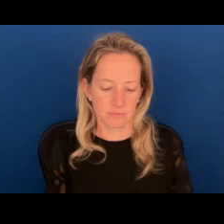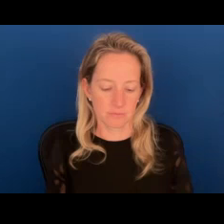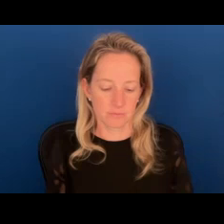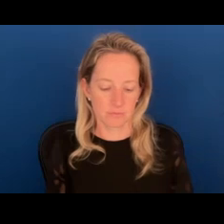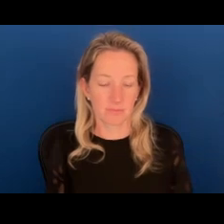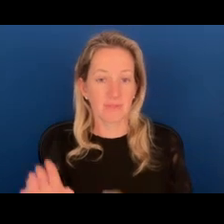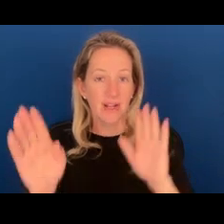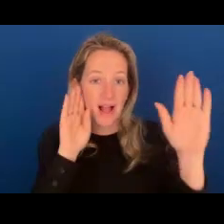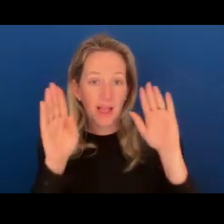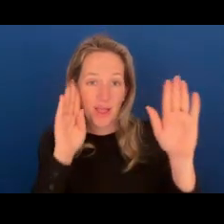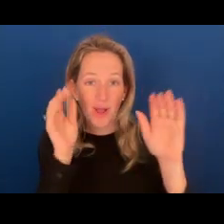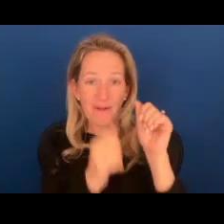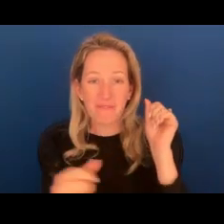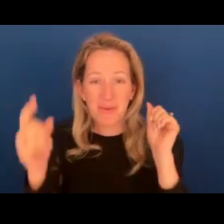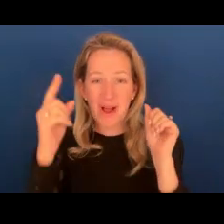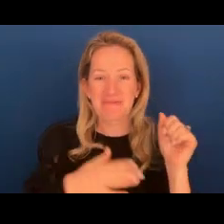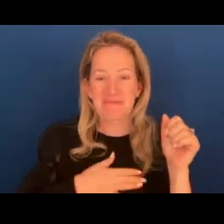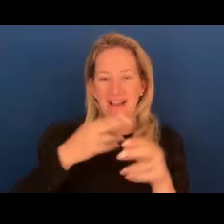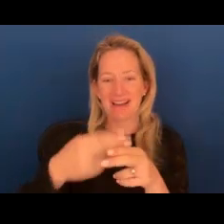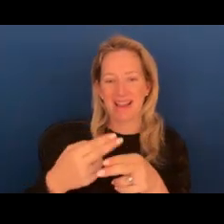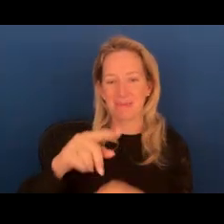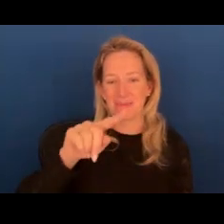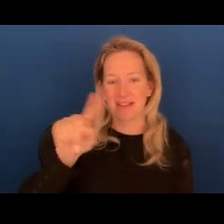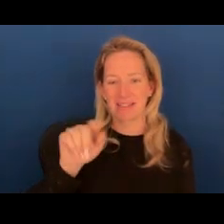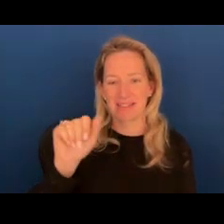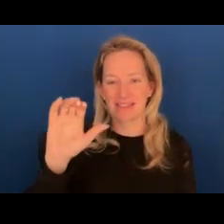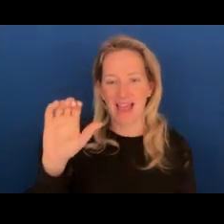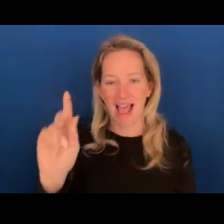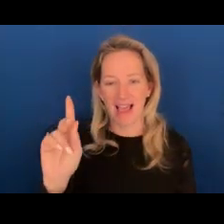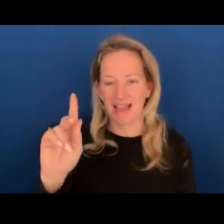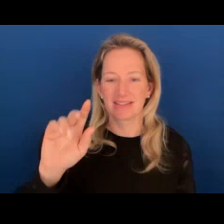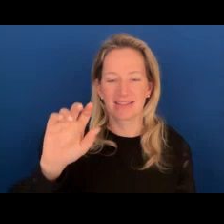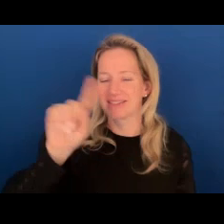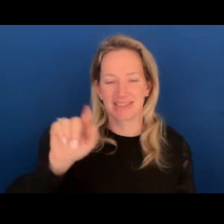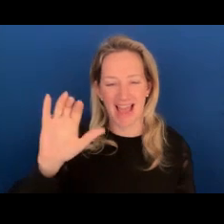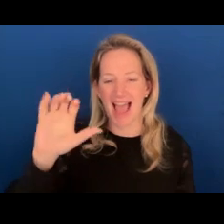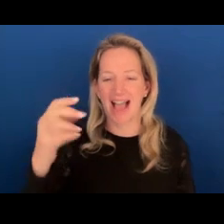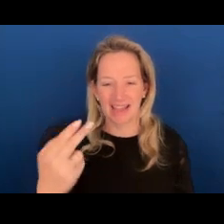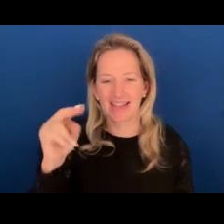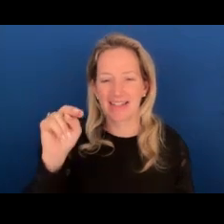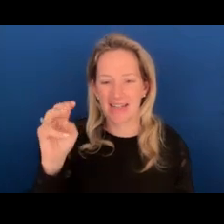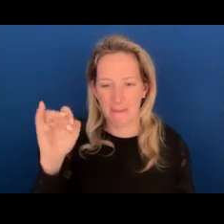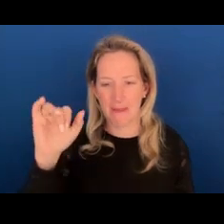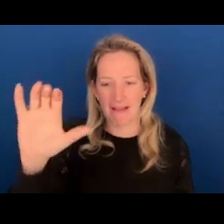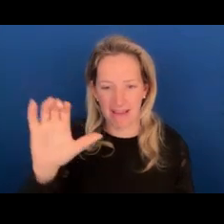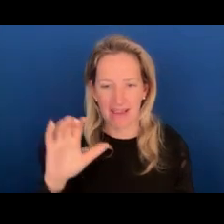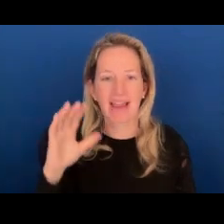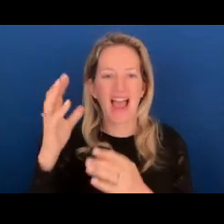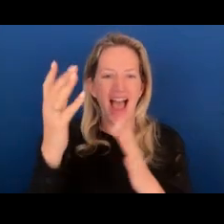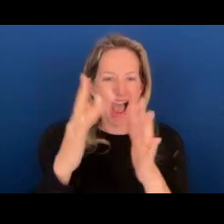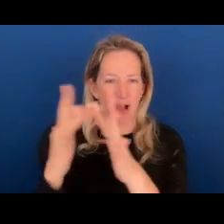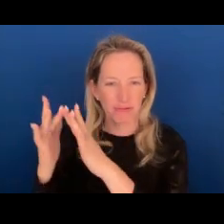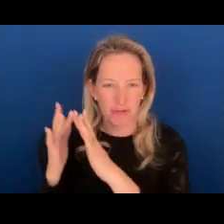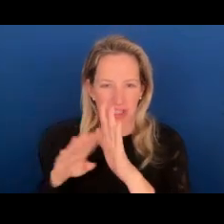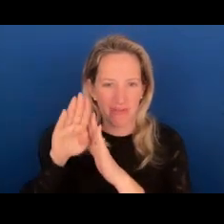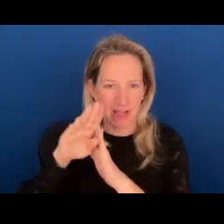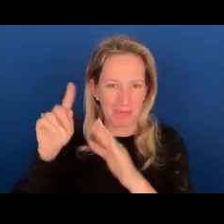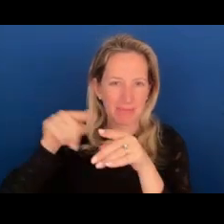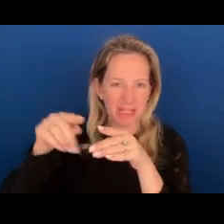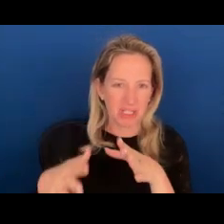Hello, everyone. My name is Zach Nemec. I am the Delaware River Outreach Specialist with Pennsylvania Sea Grant,